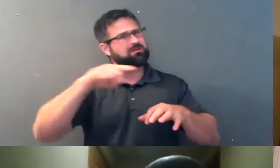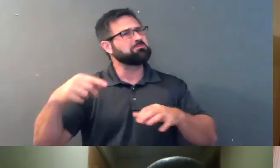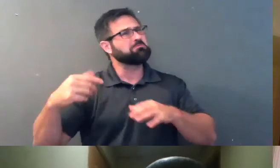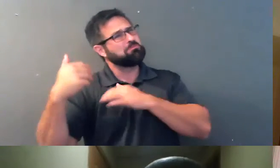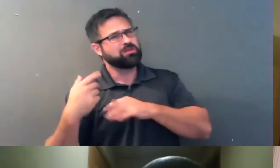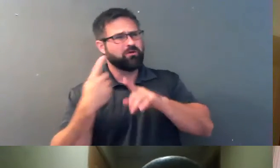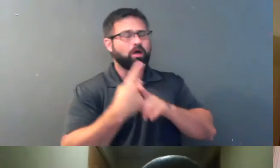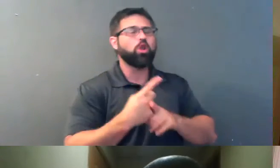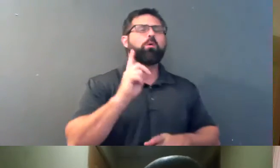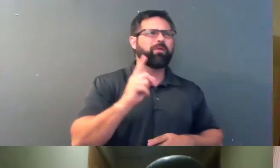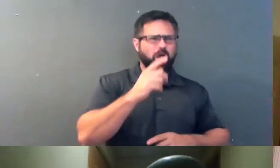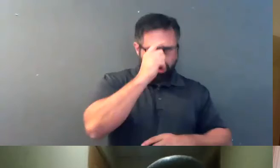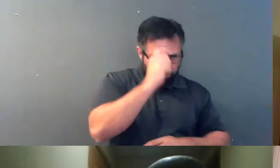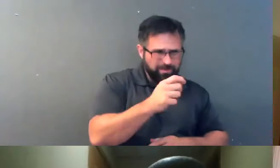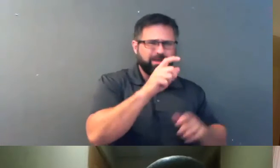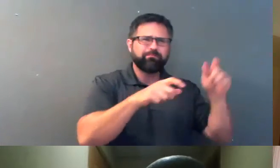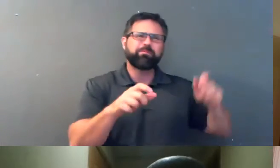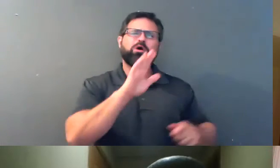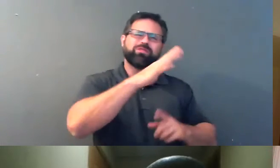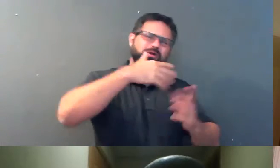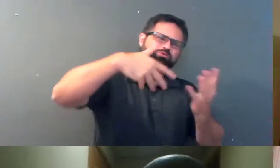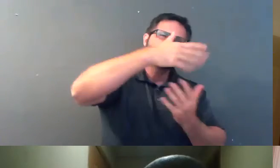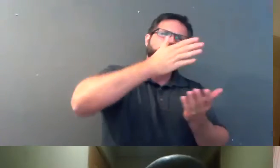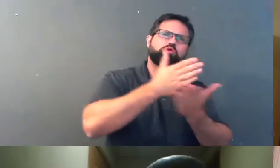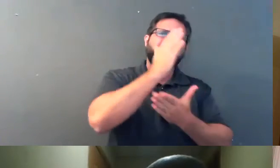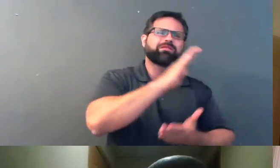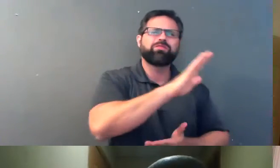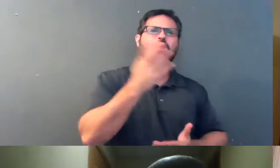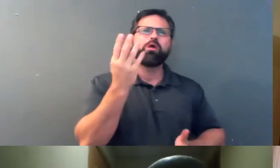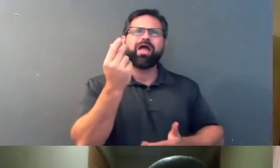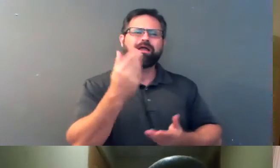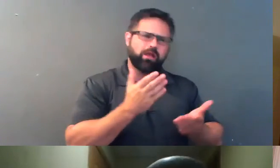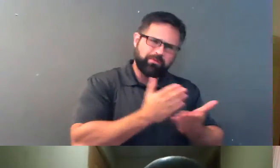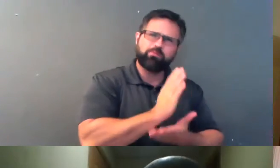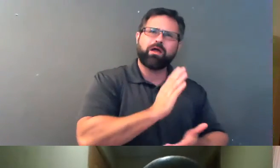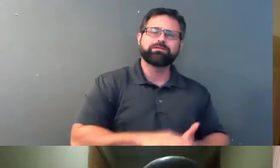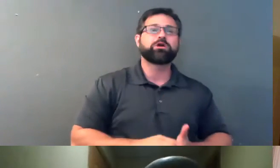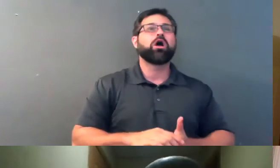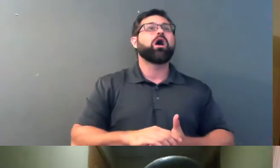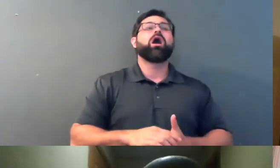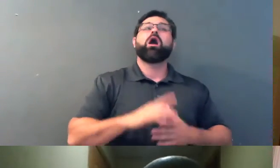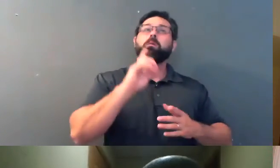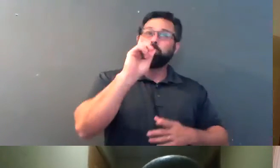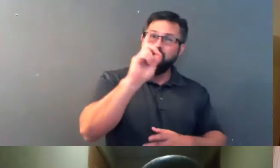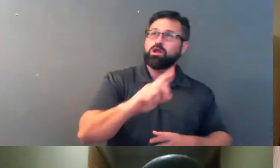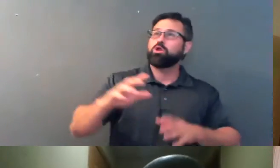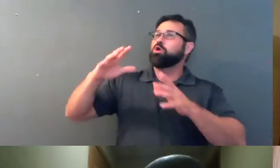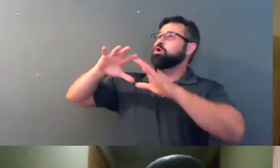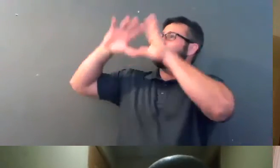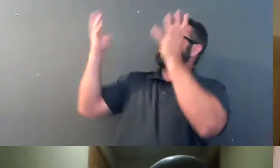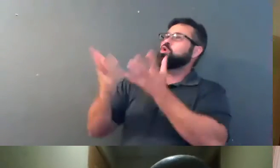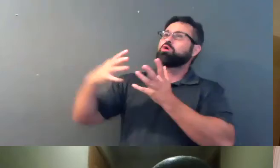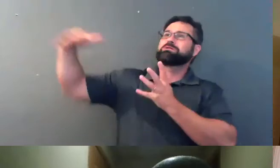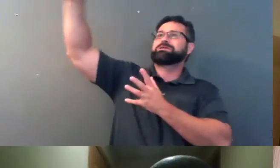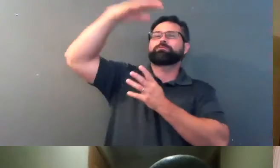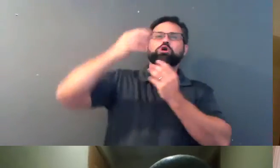rights? What is the role of progressive realization to stop the world from further warming? We will go